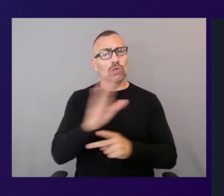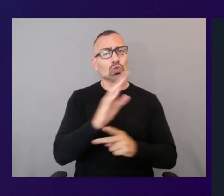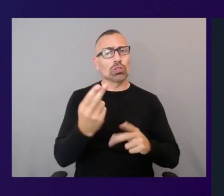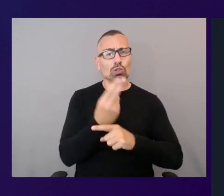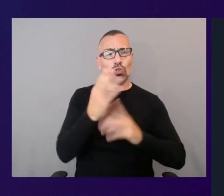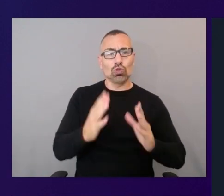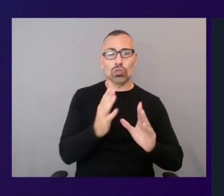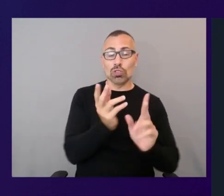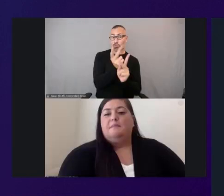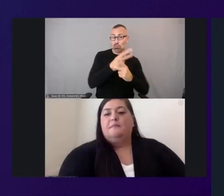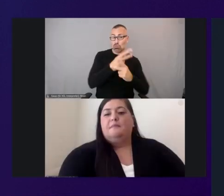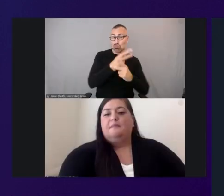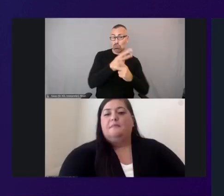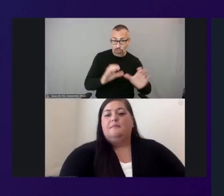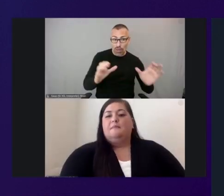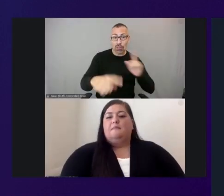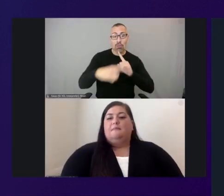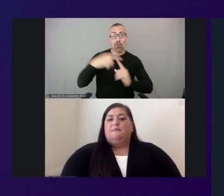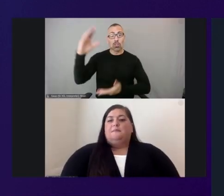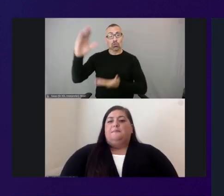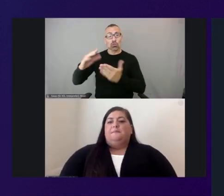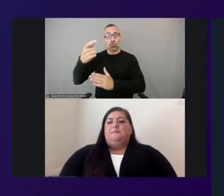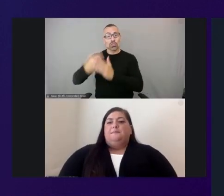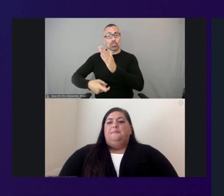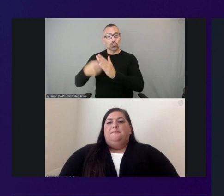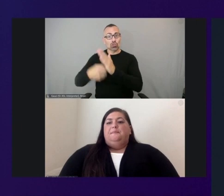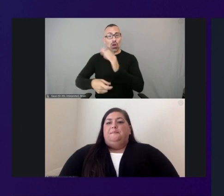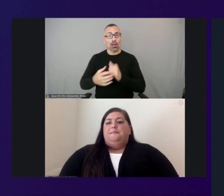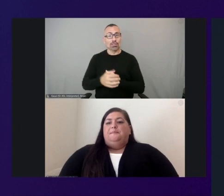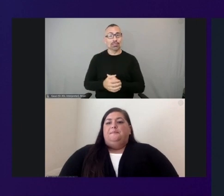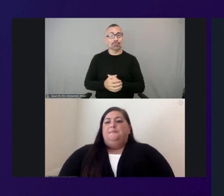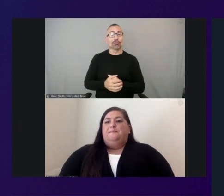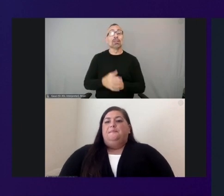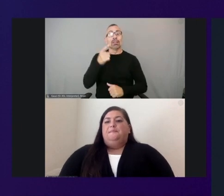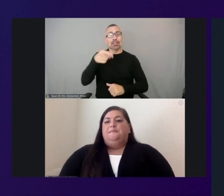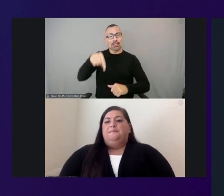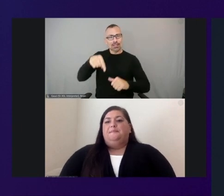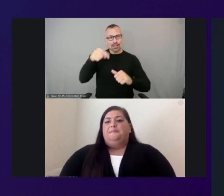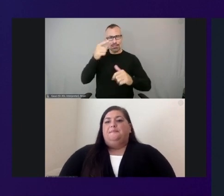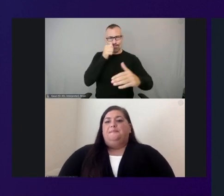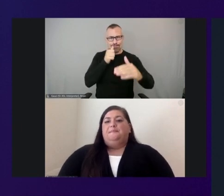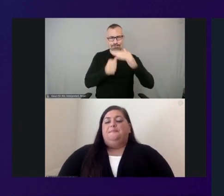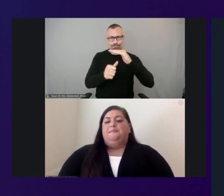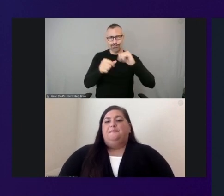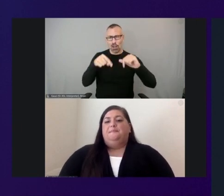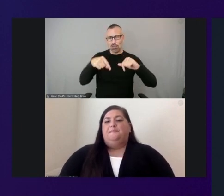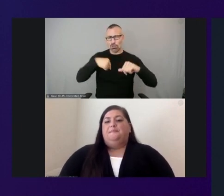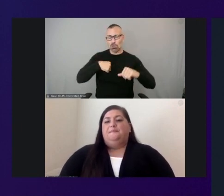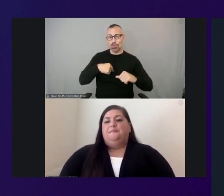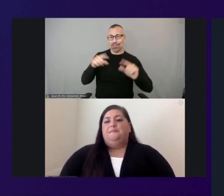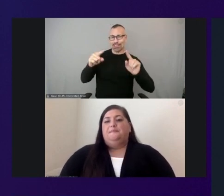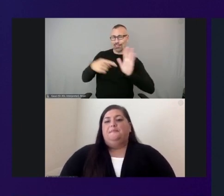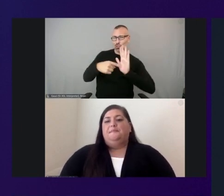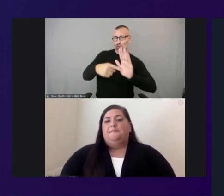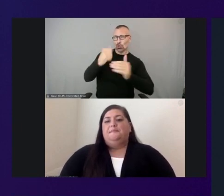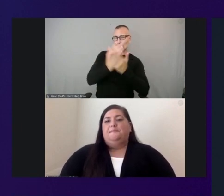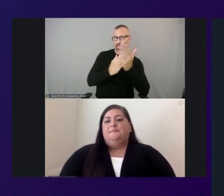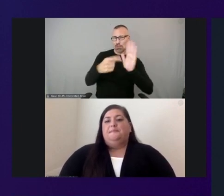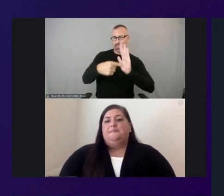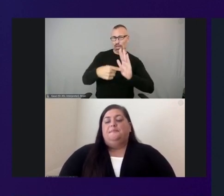And this is always the most humbling slide for me. It's the opportunity to shine the light on just some examples of our global customer